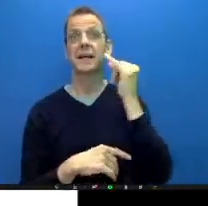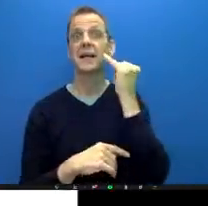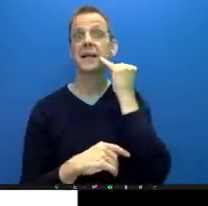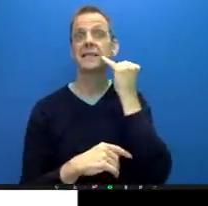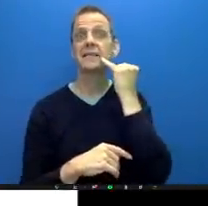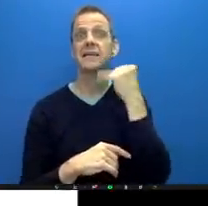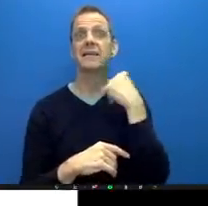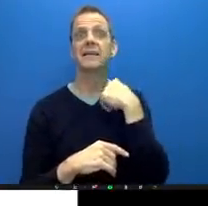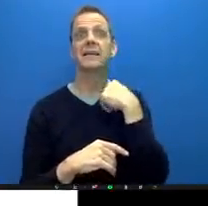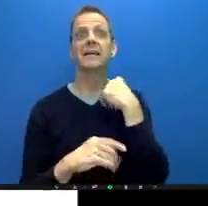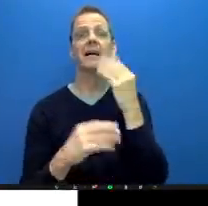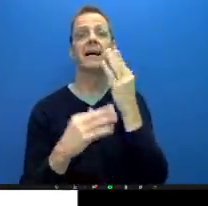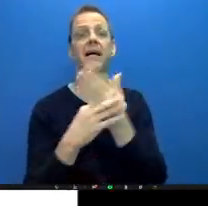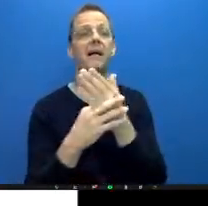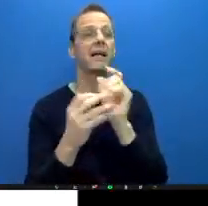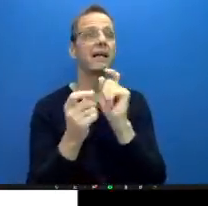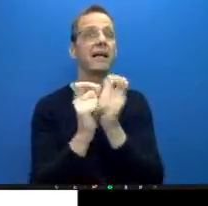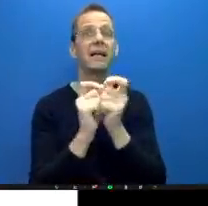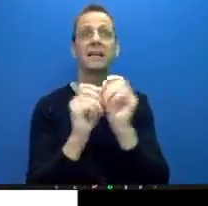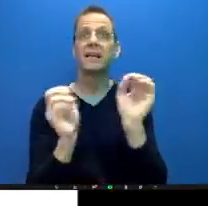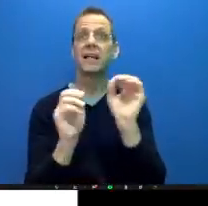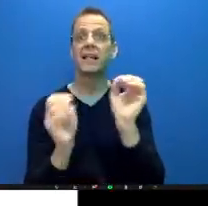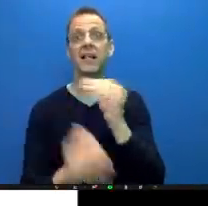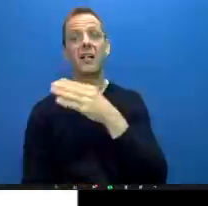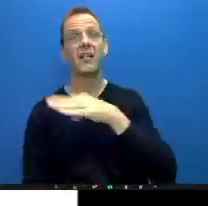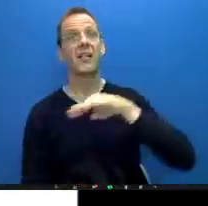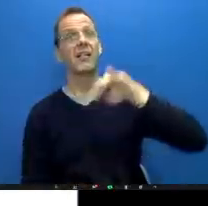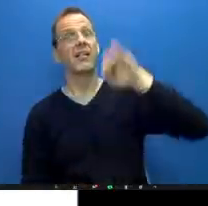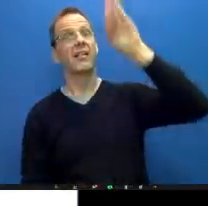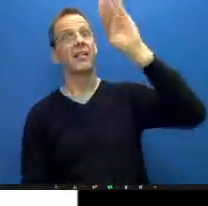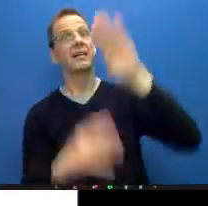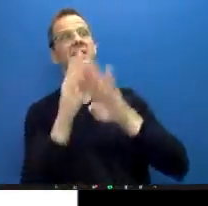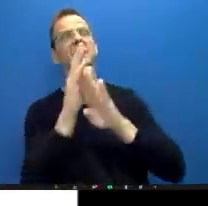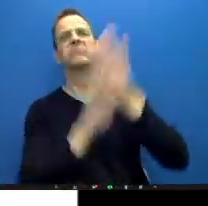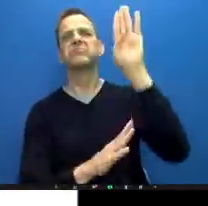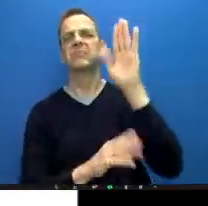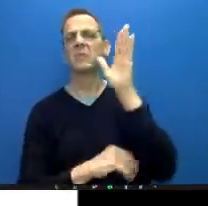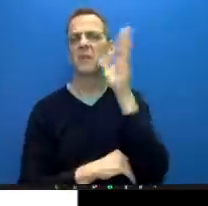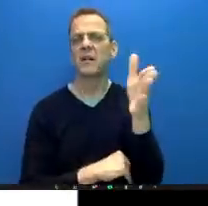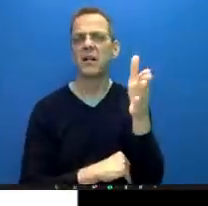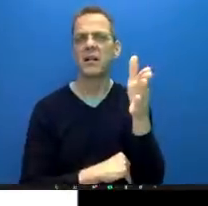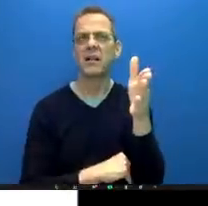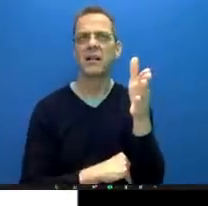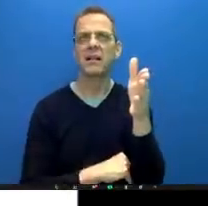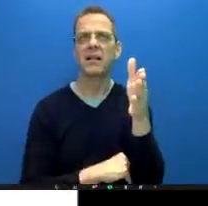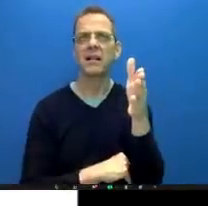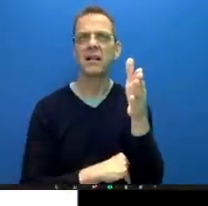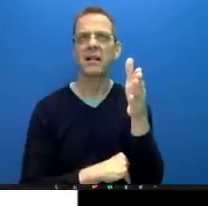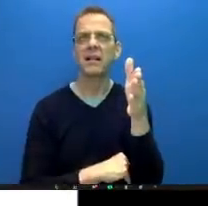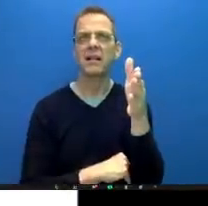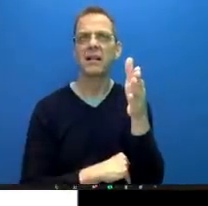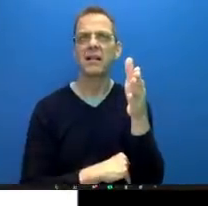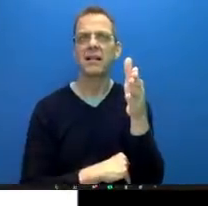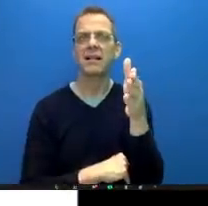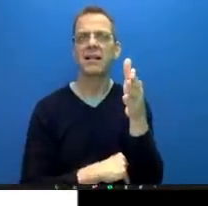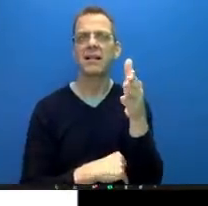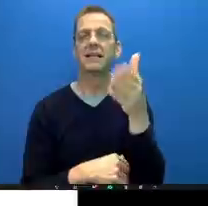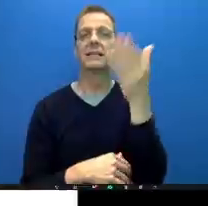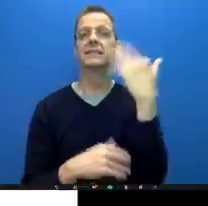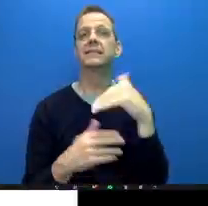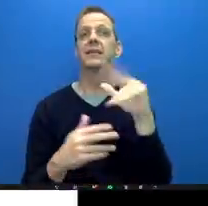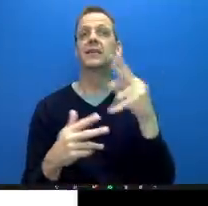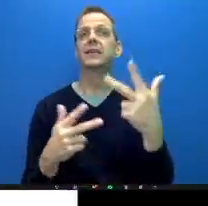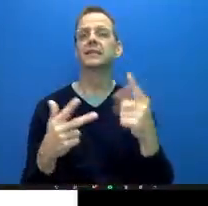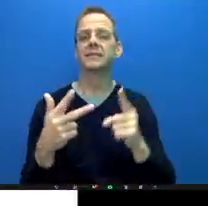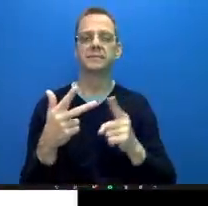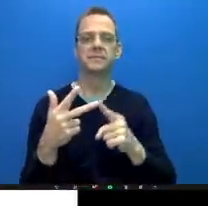And here's, so our growth in cases is driven by Delta variant. This graph